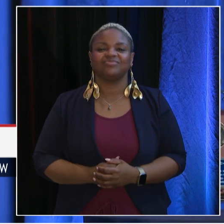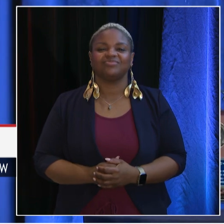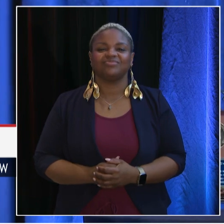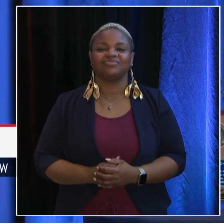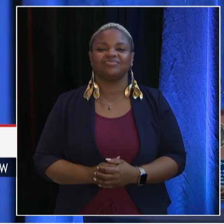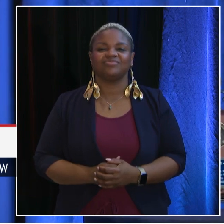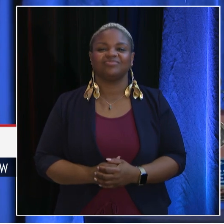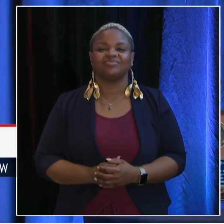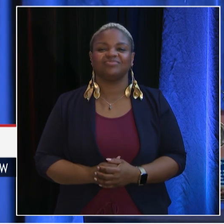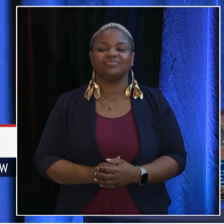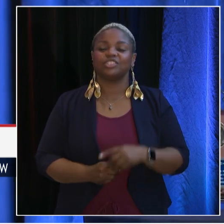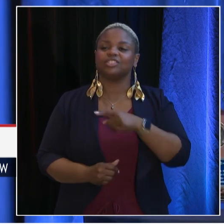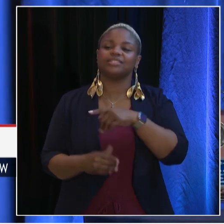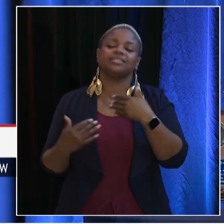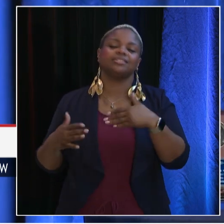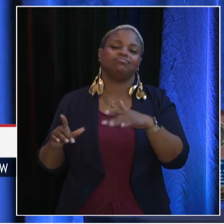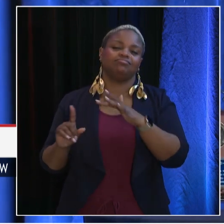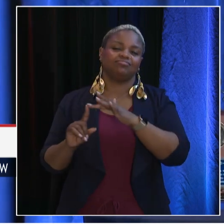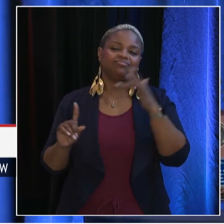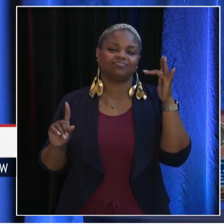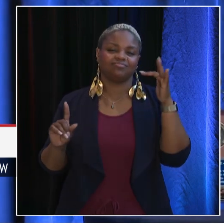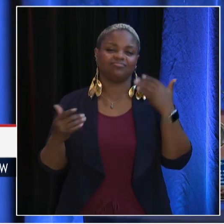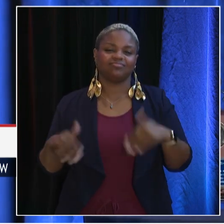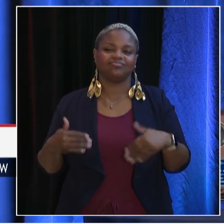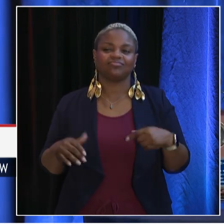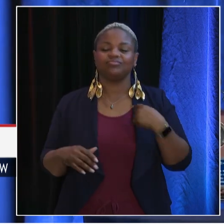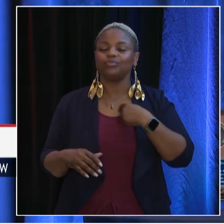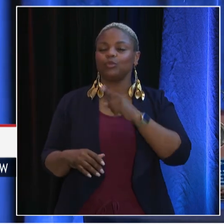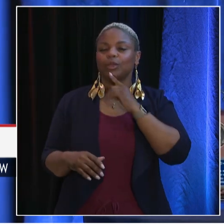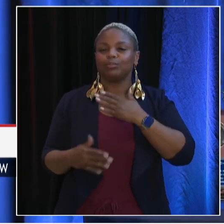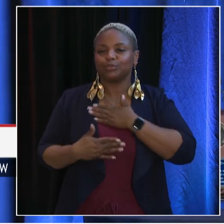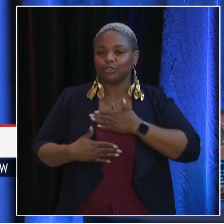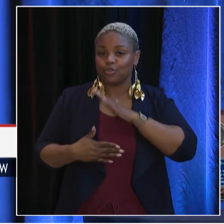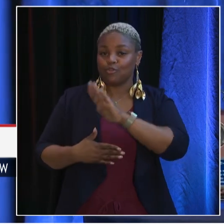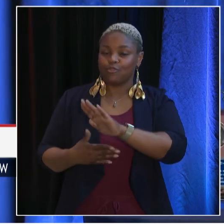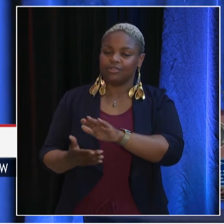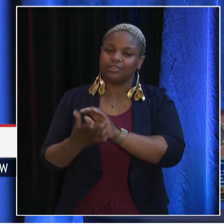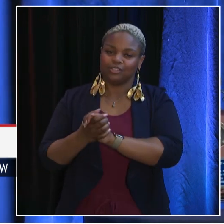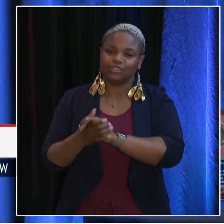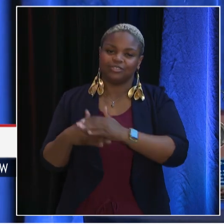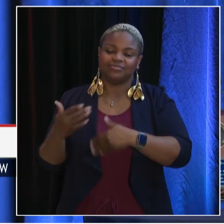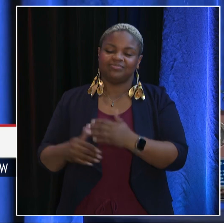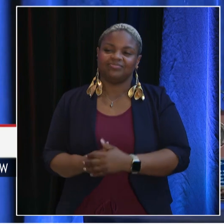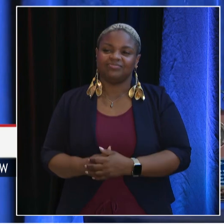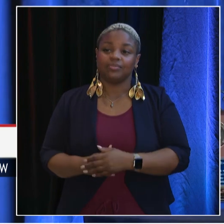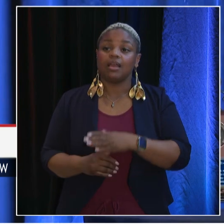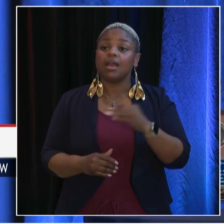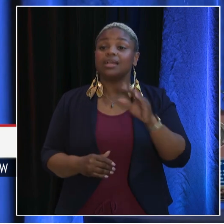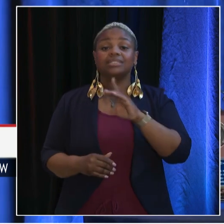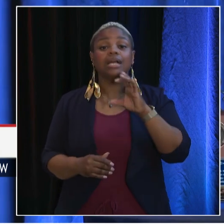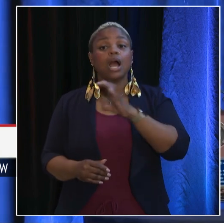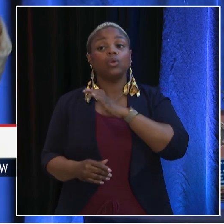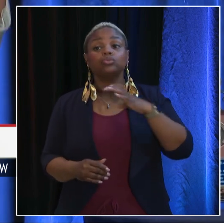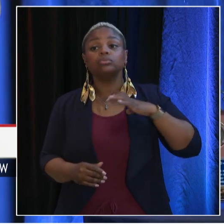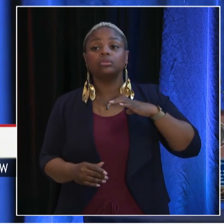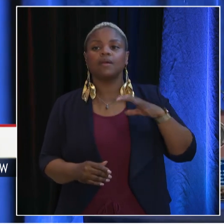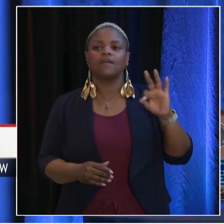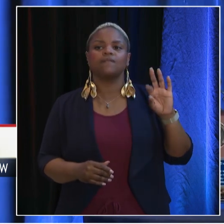She's a bright light on the council, and we appreciate her leadership. And Council Member Matt